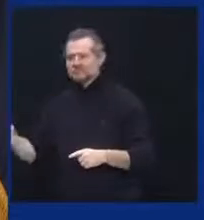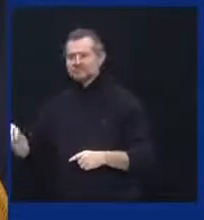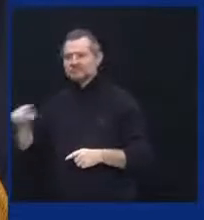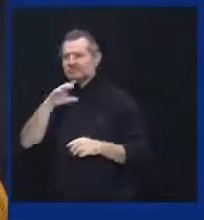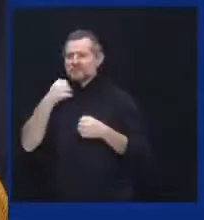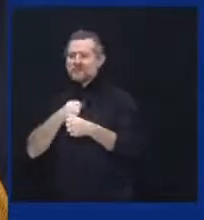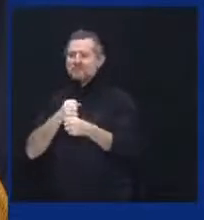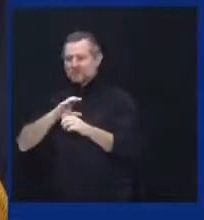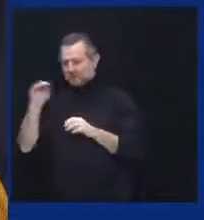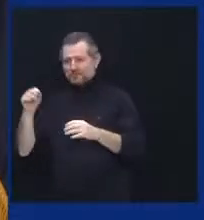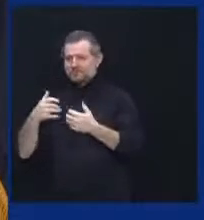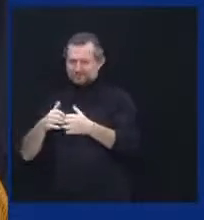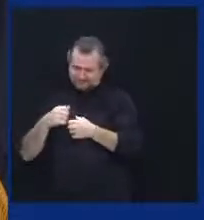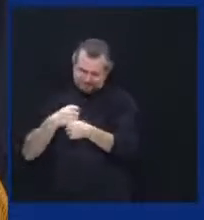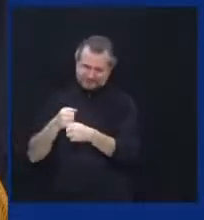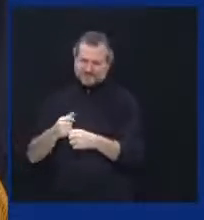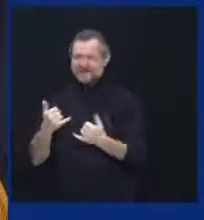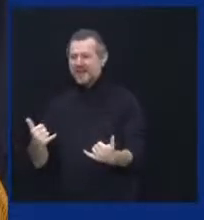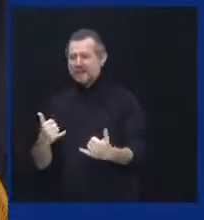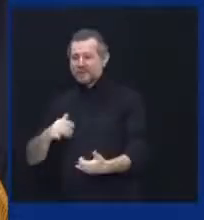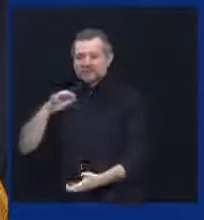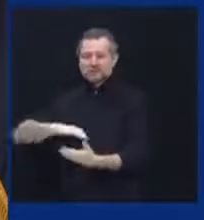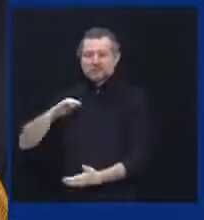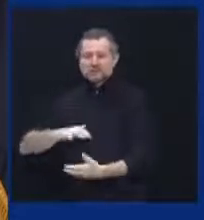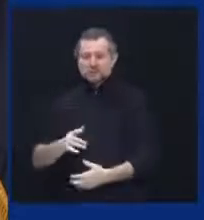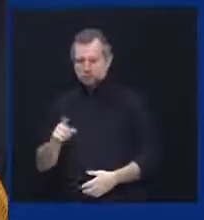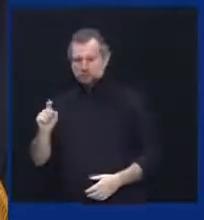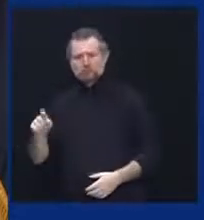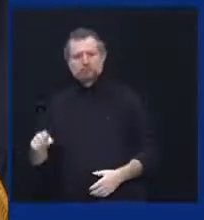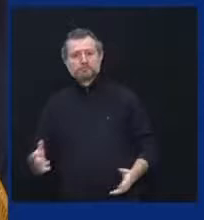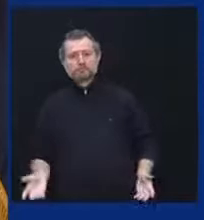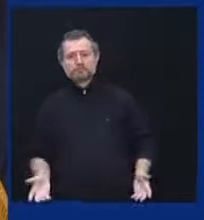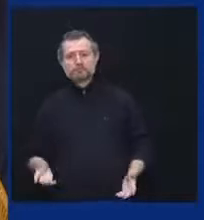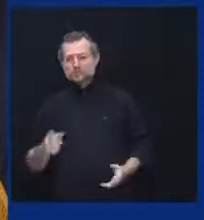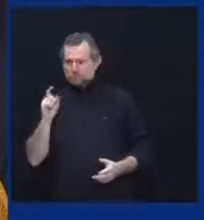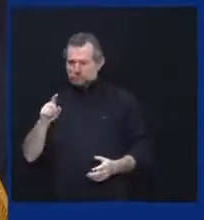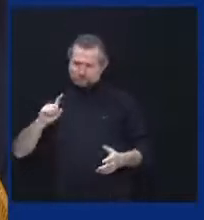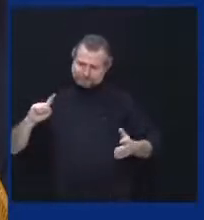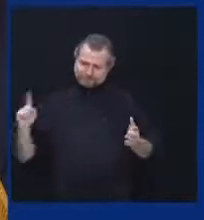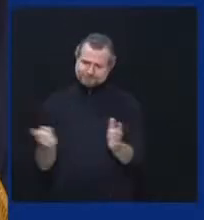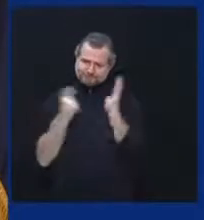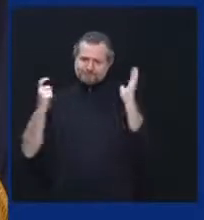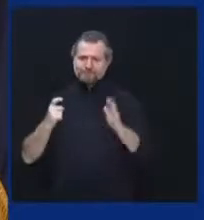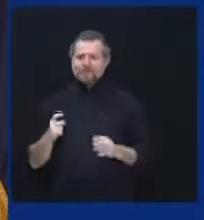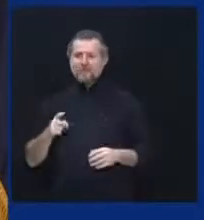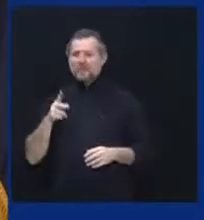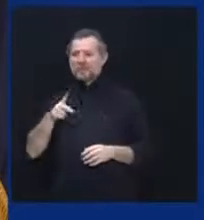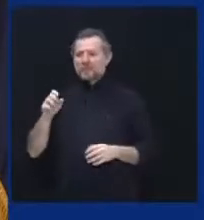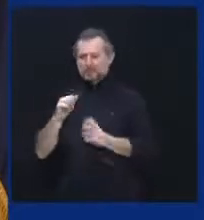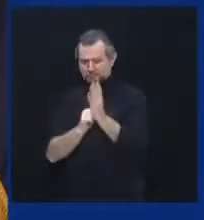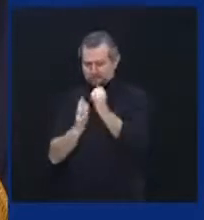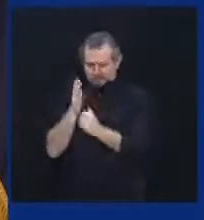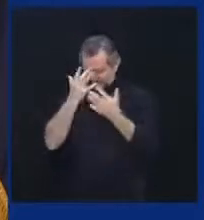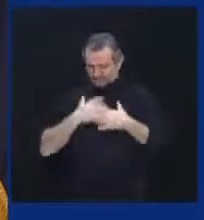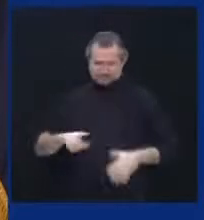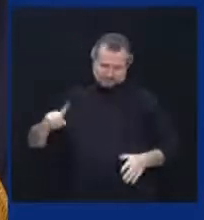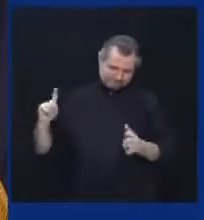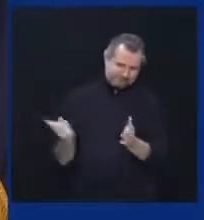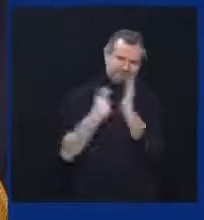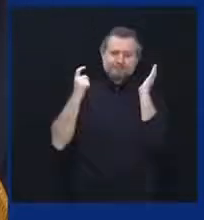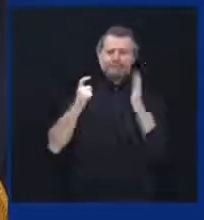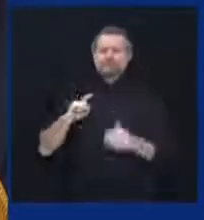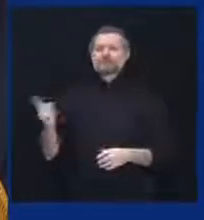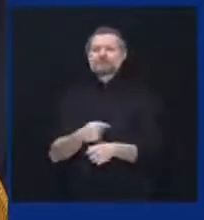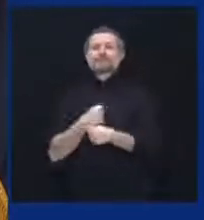those ventilators right away, should have mandated PPE manufacturing right away,